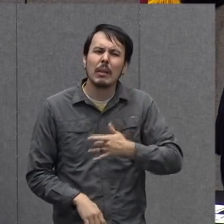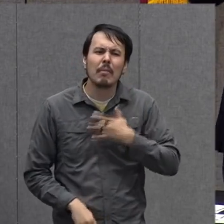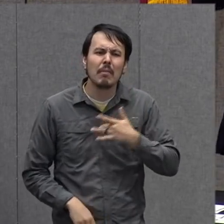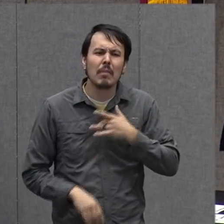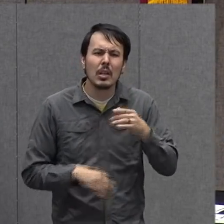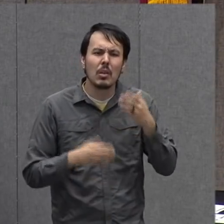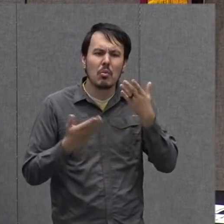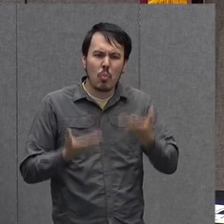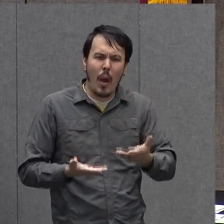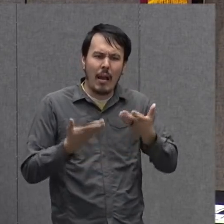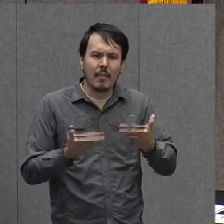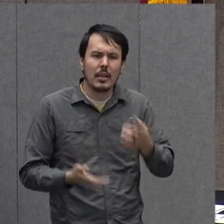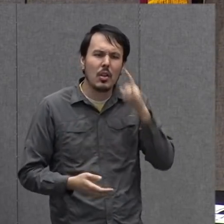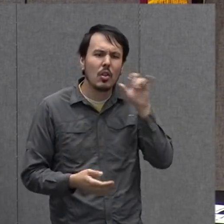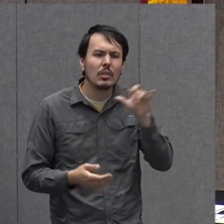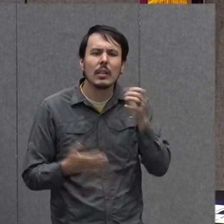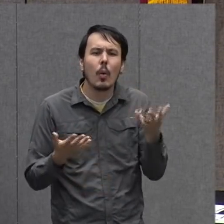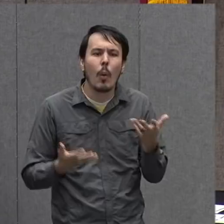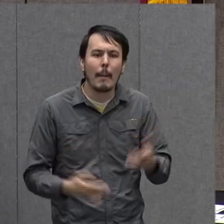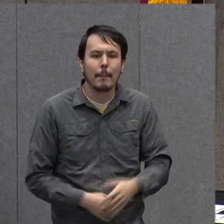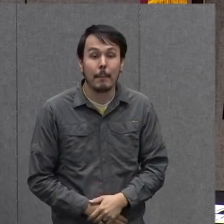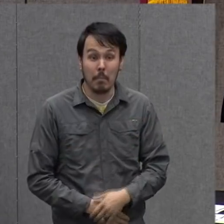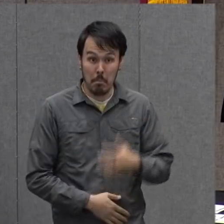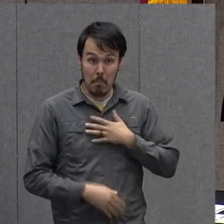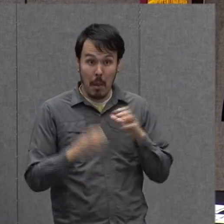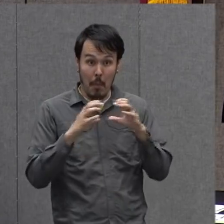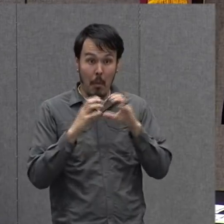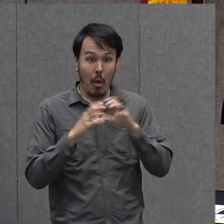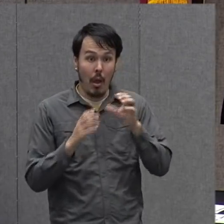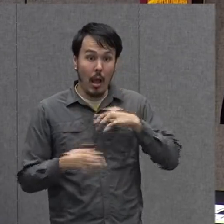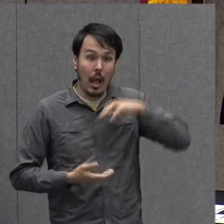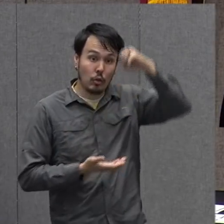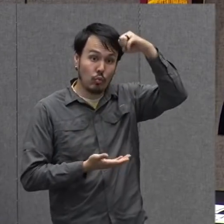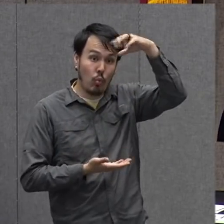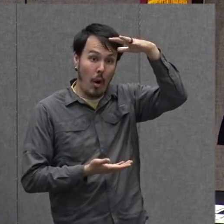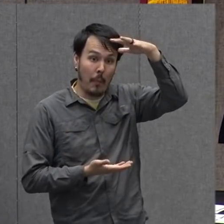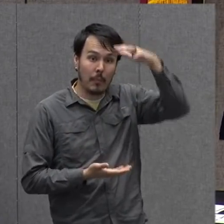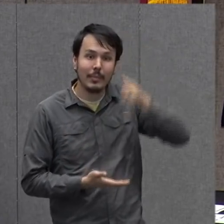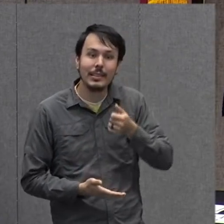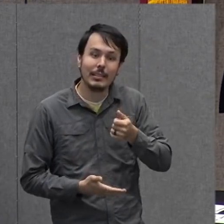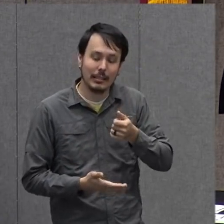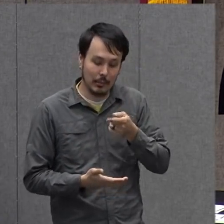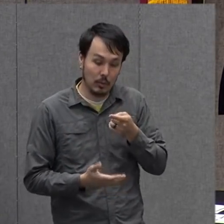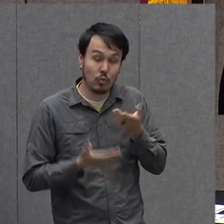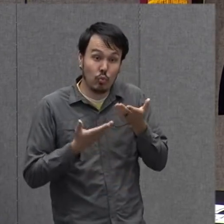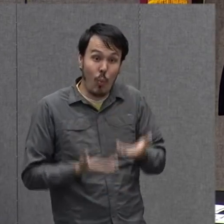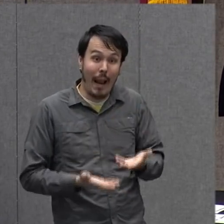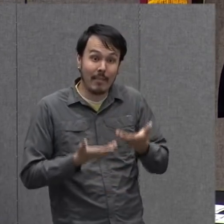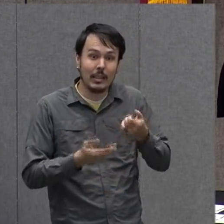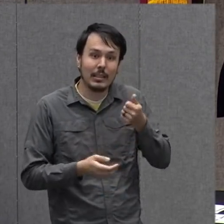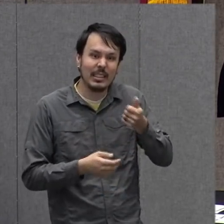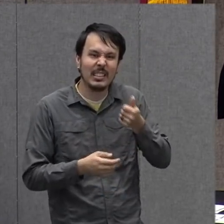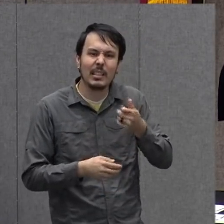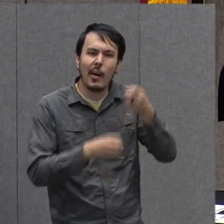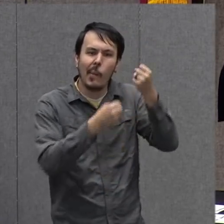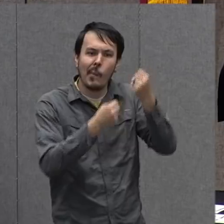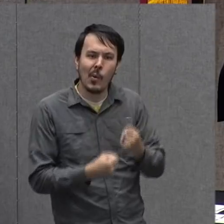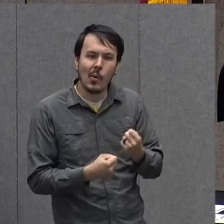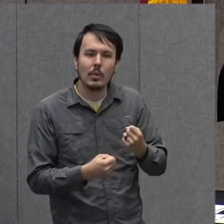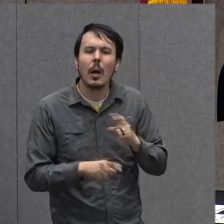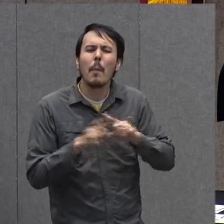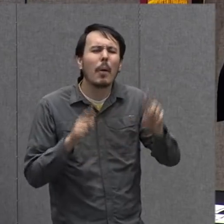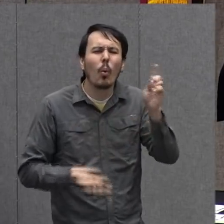so I'm going to use my paper clip with my happy faces here in my string, and I'm going